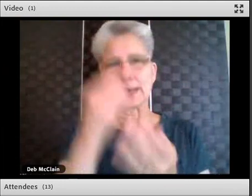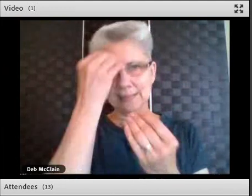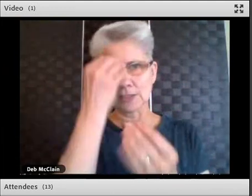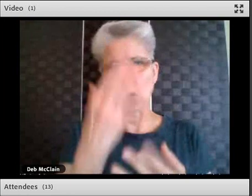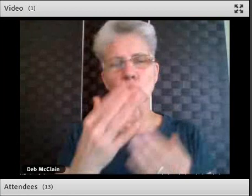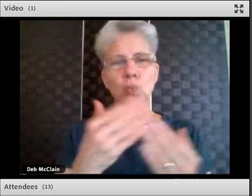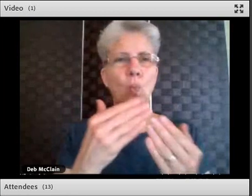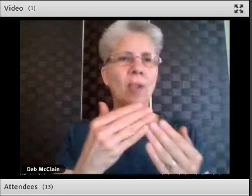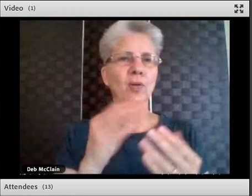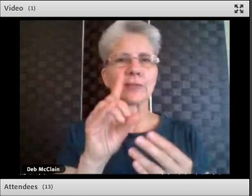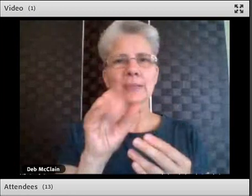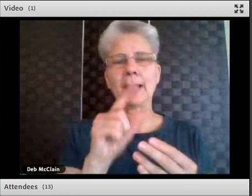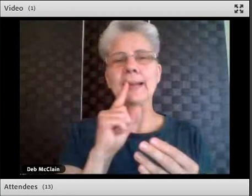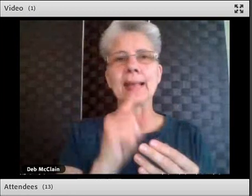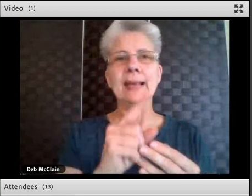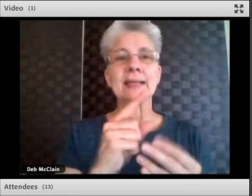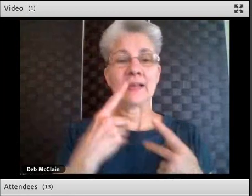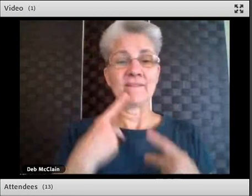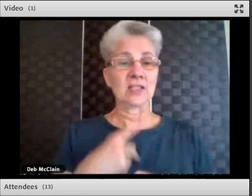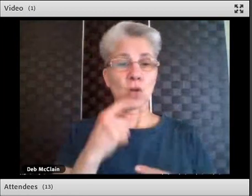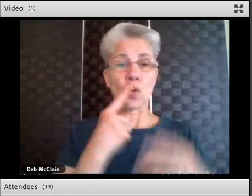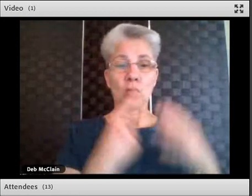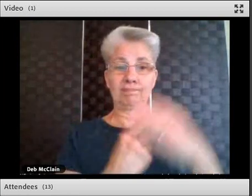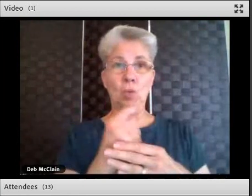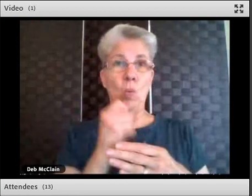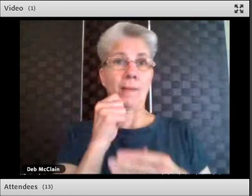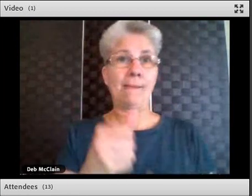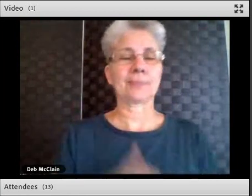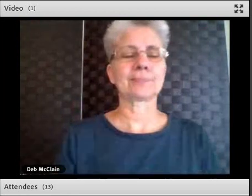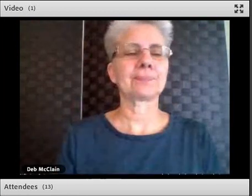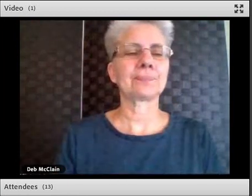whether your disability is invisible or not.